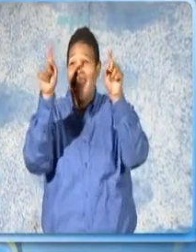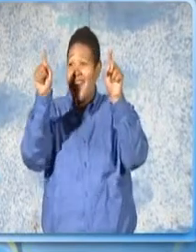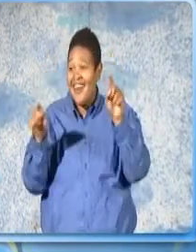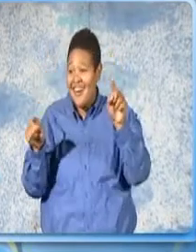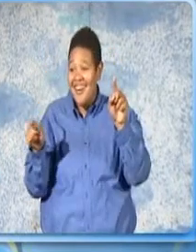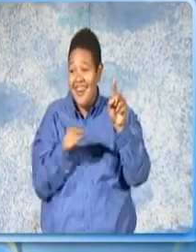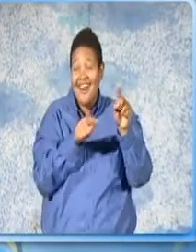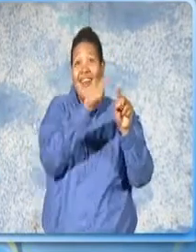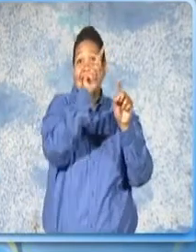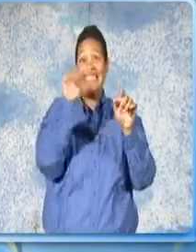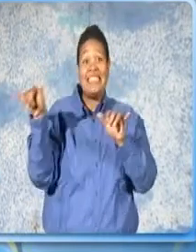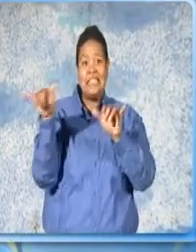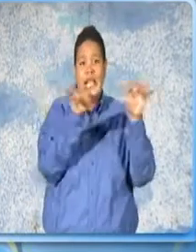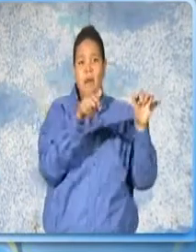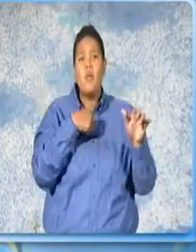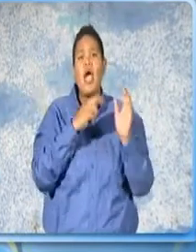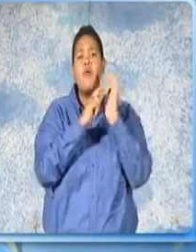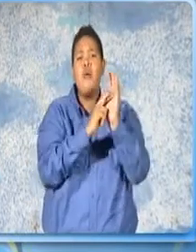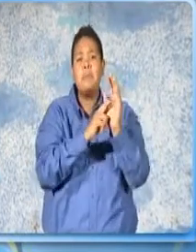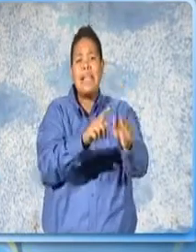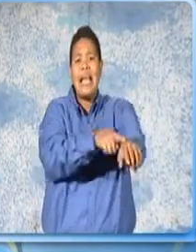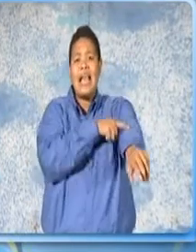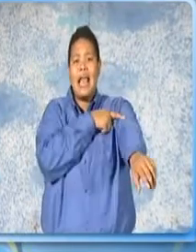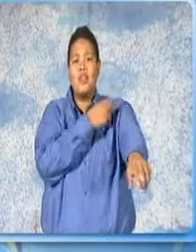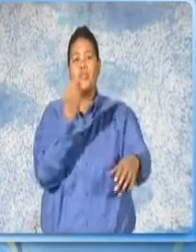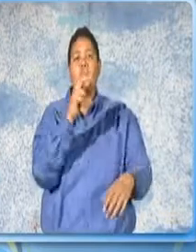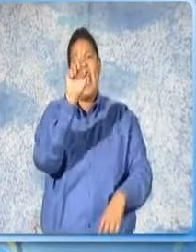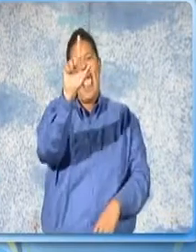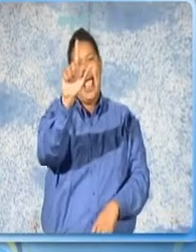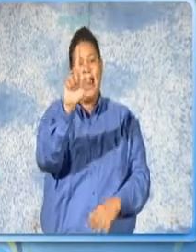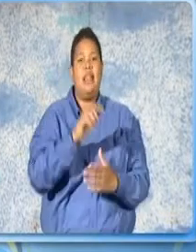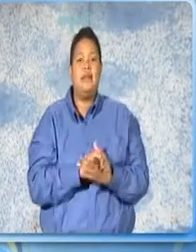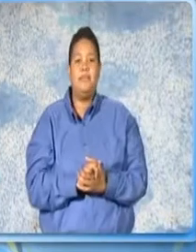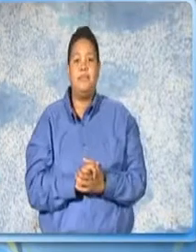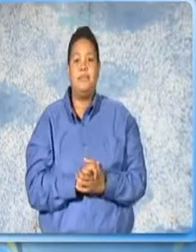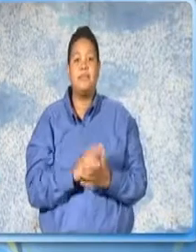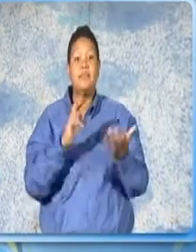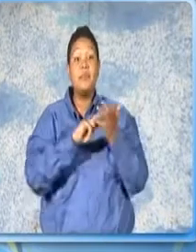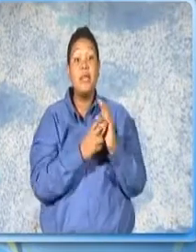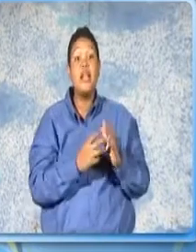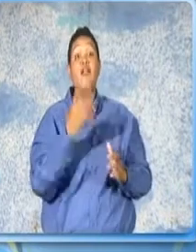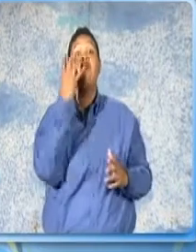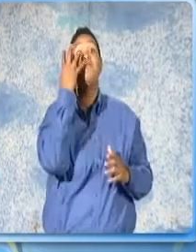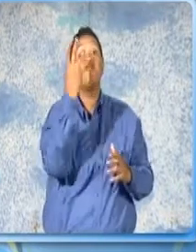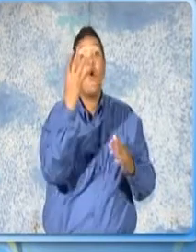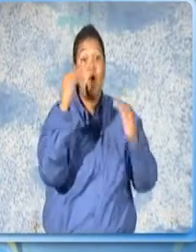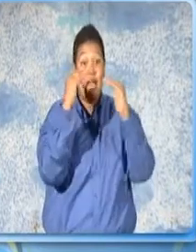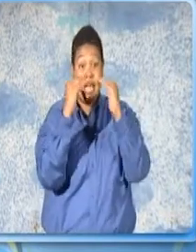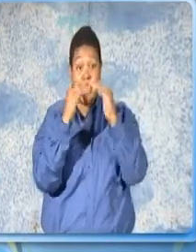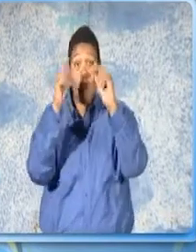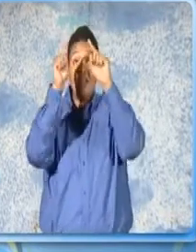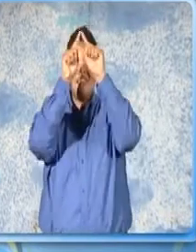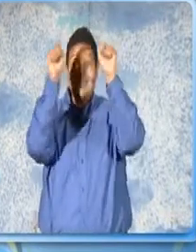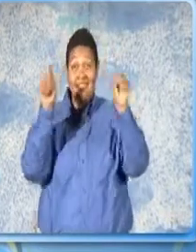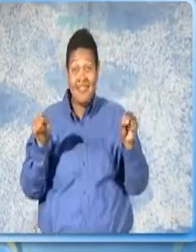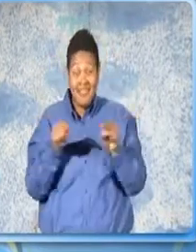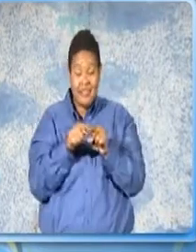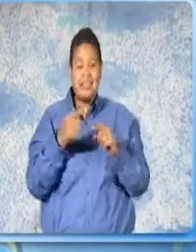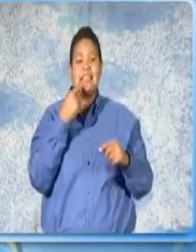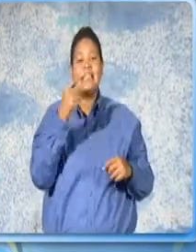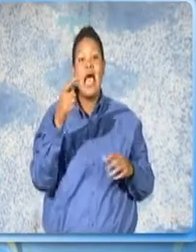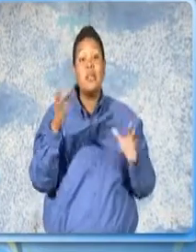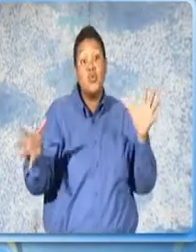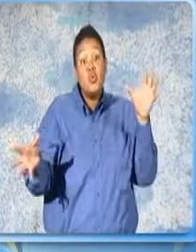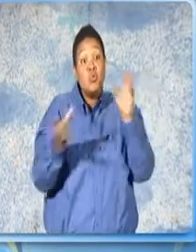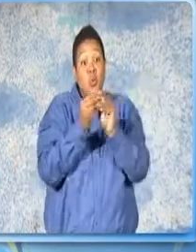represent the length of one side using the letter L. Therefore, 4 equal sides suggests that the perimeter would